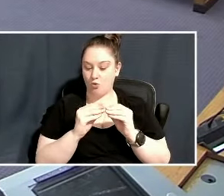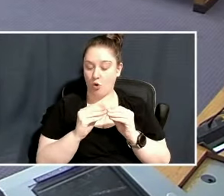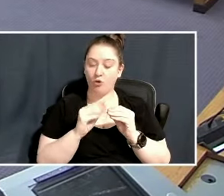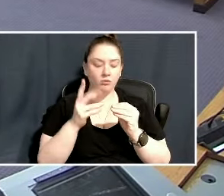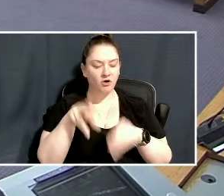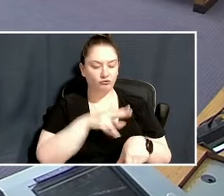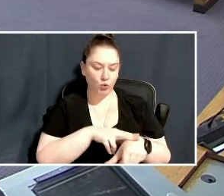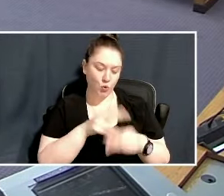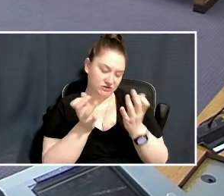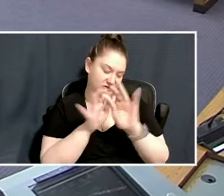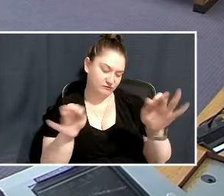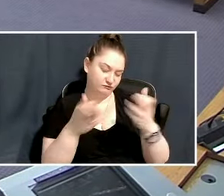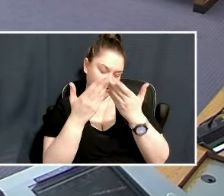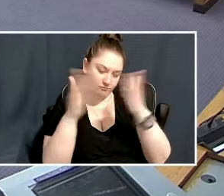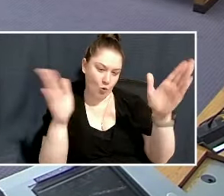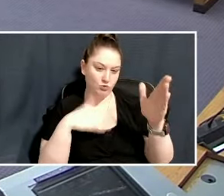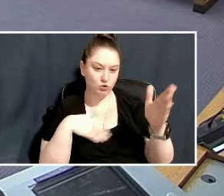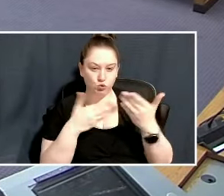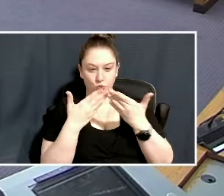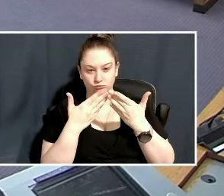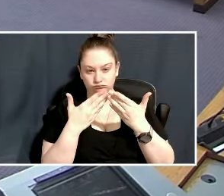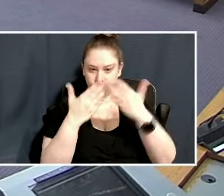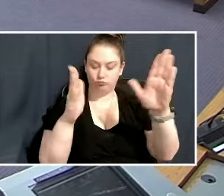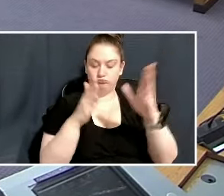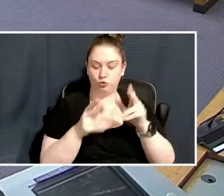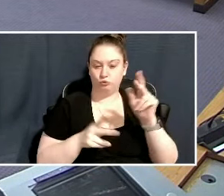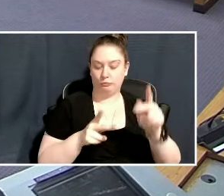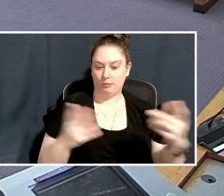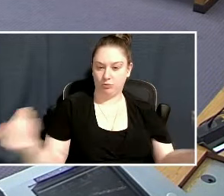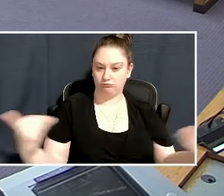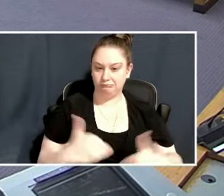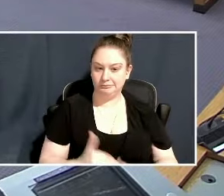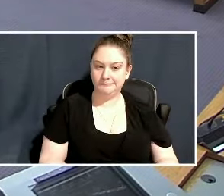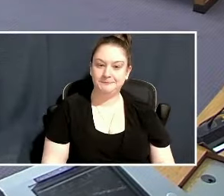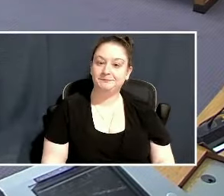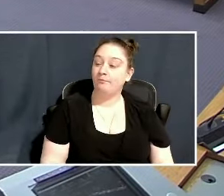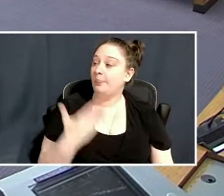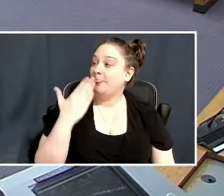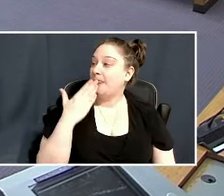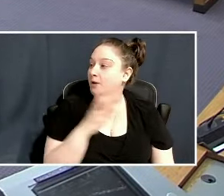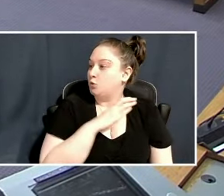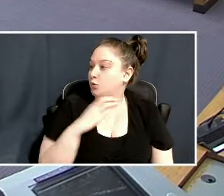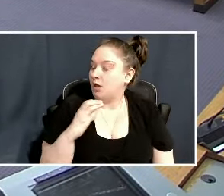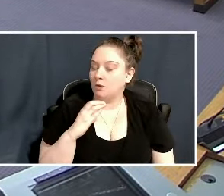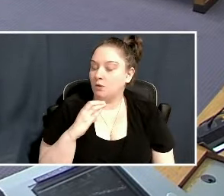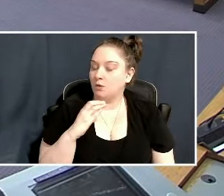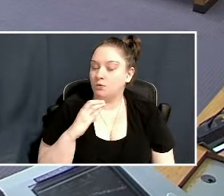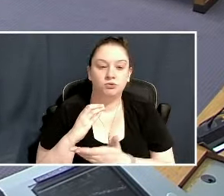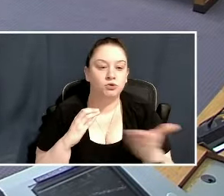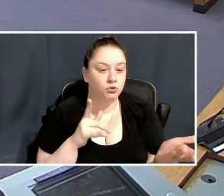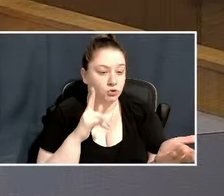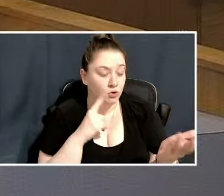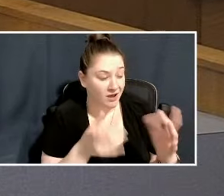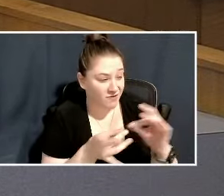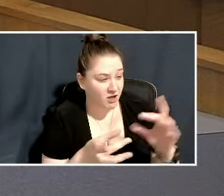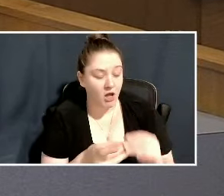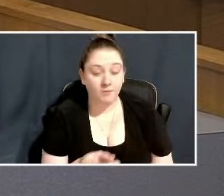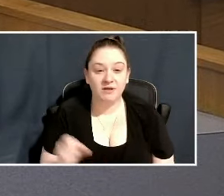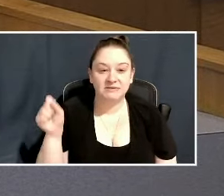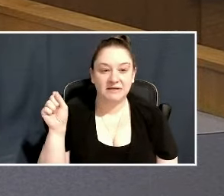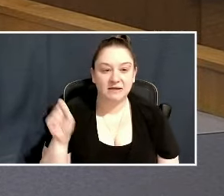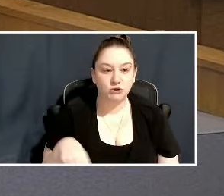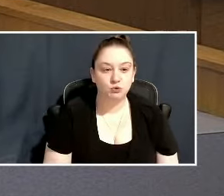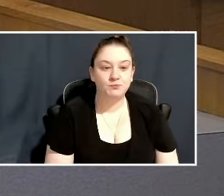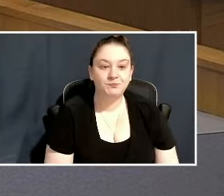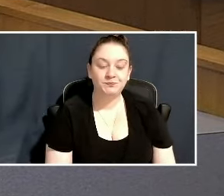Thank you, Councillor. Deputy City Manager Nambori, do you have some comments for us? I do. Thank you, Mr. Mayor. Good